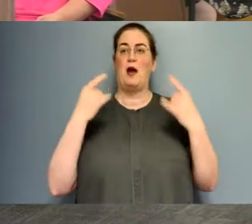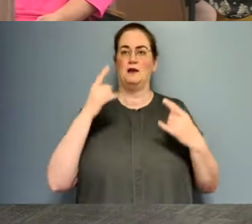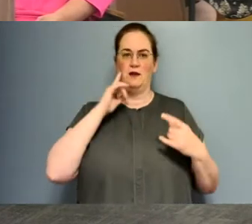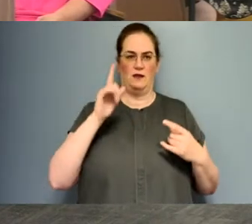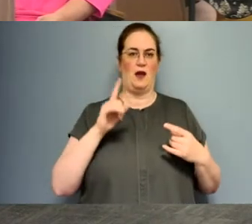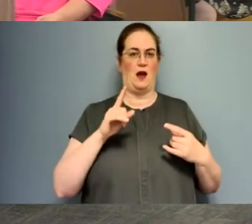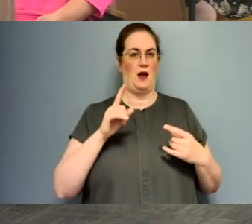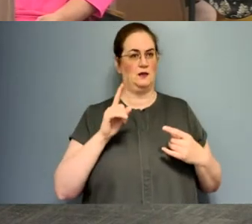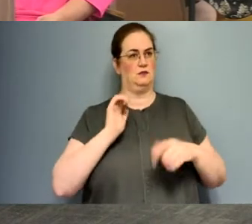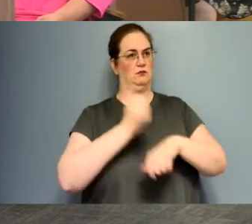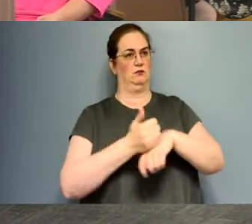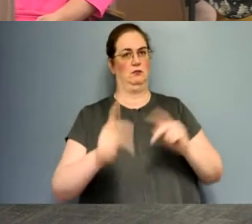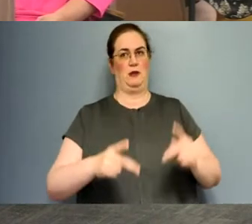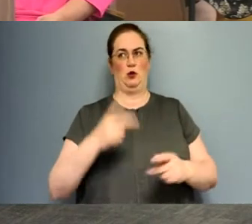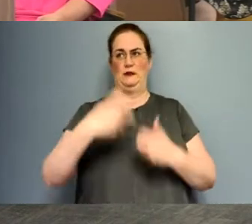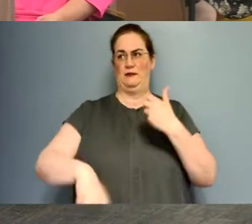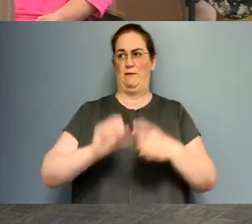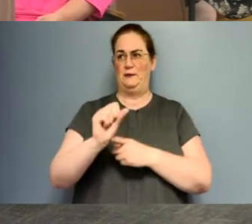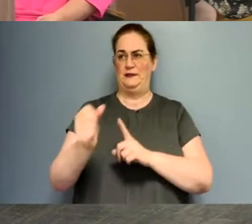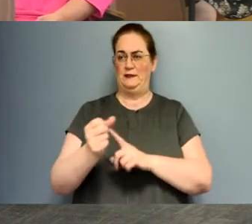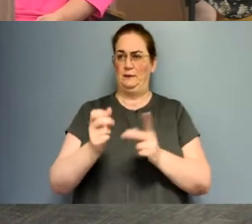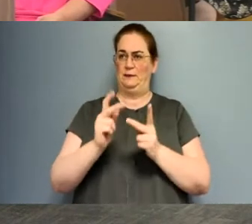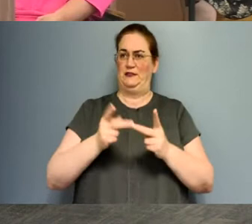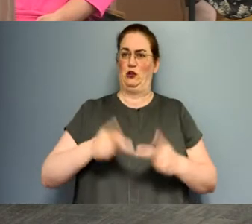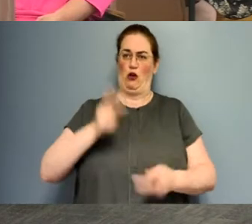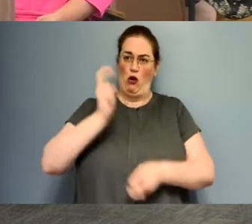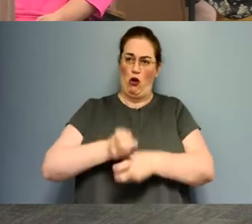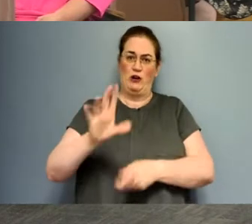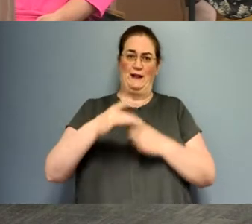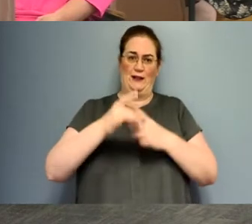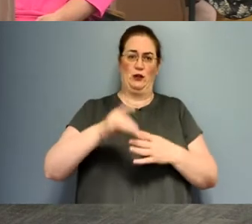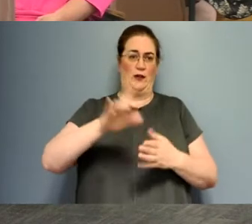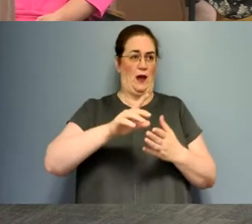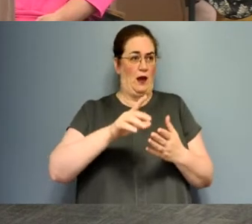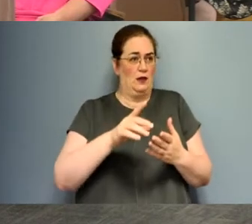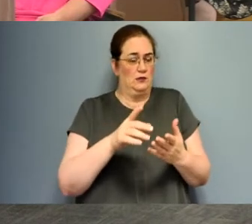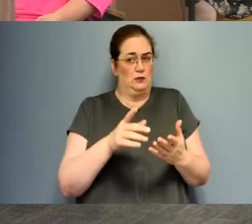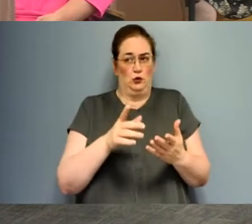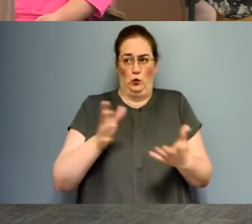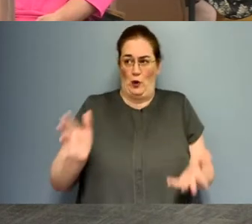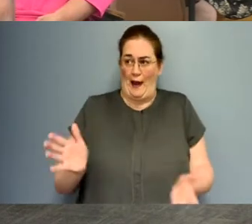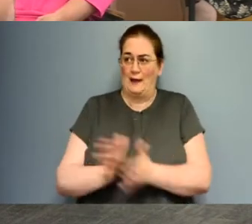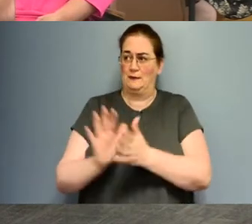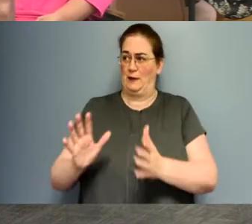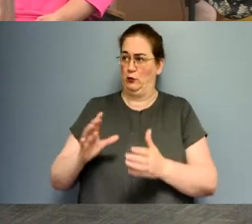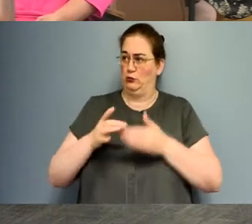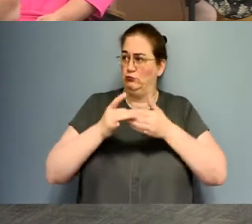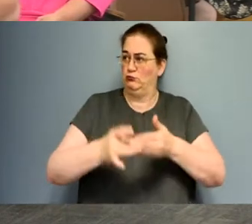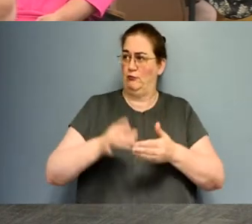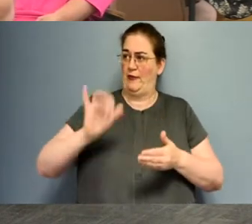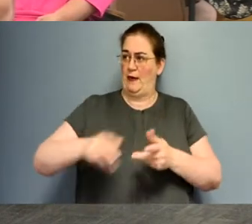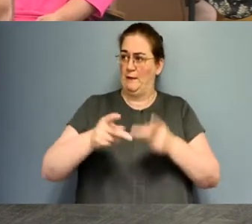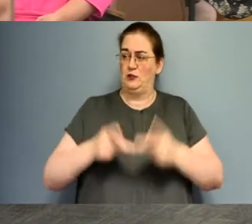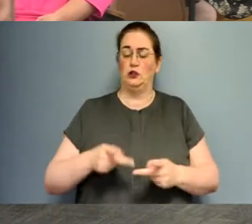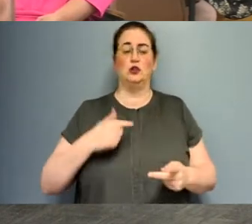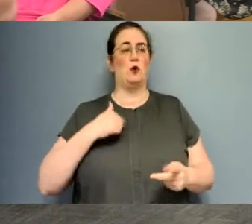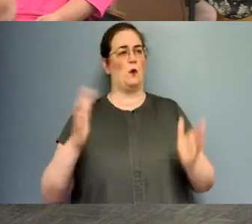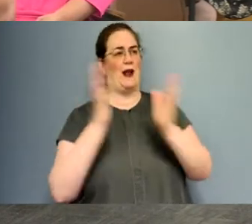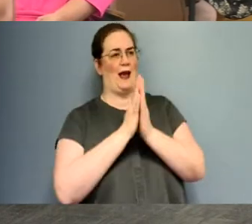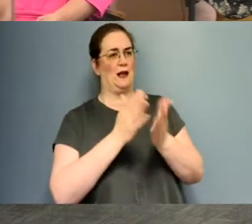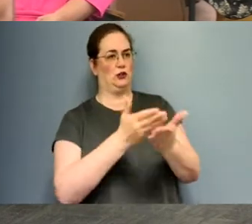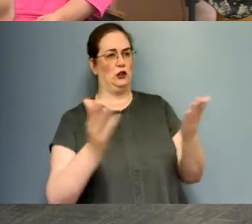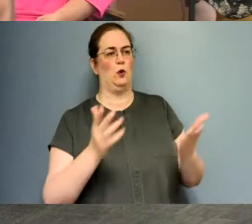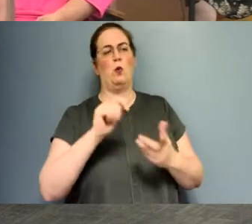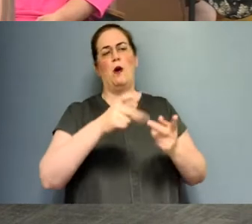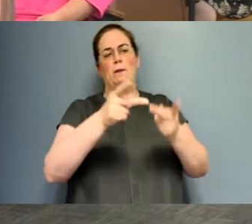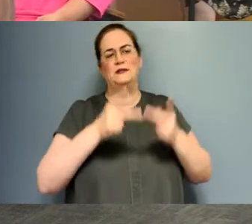people in a tough position. It's hard as a leader in that situation to put people in those positions. I want to ask you, what position do